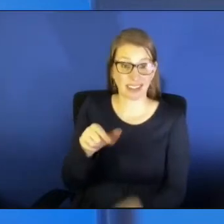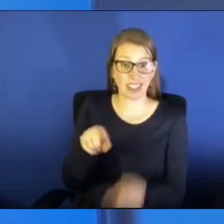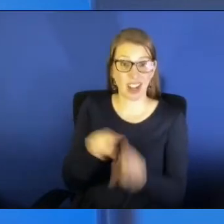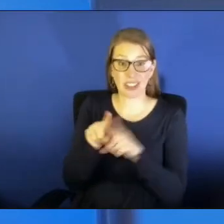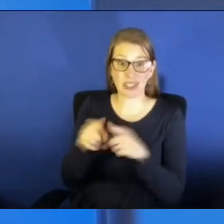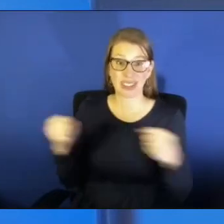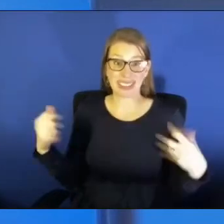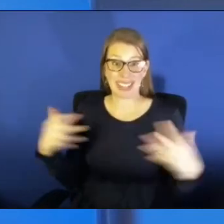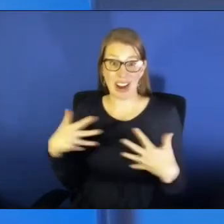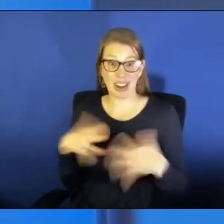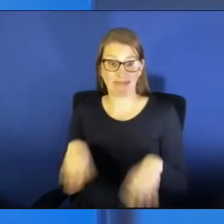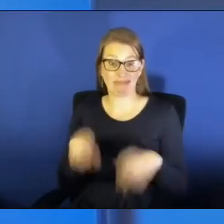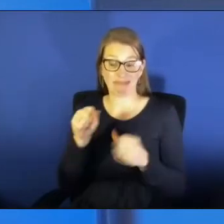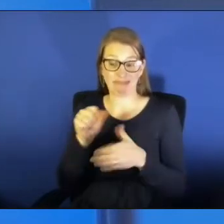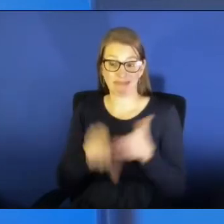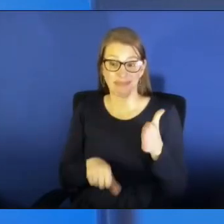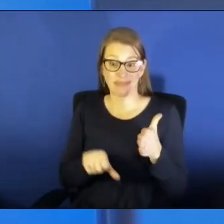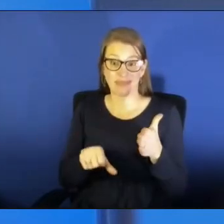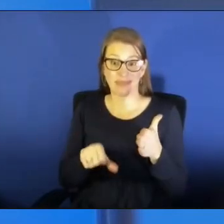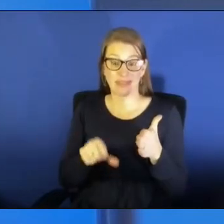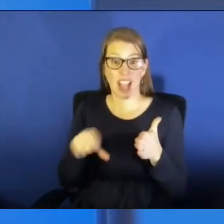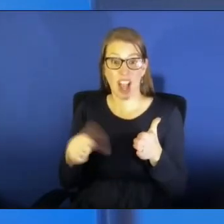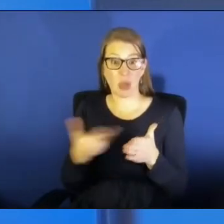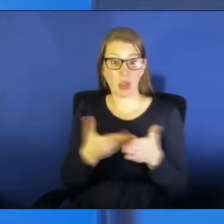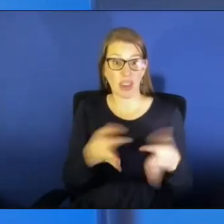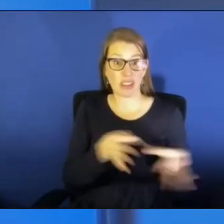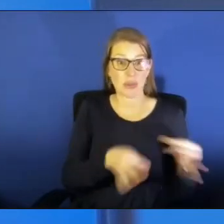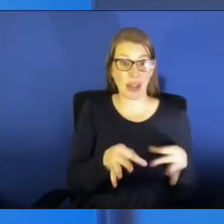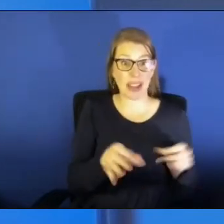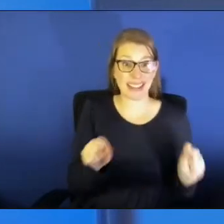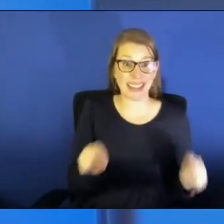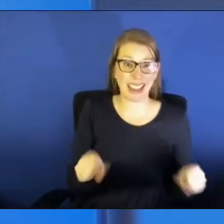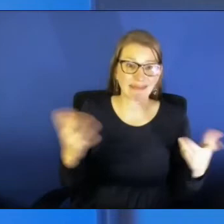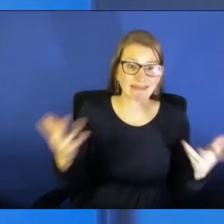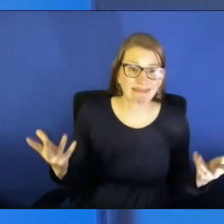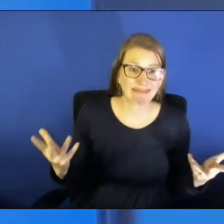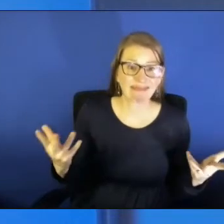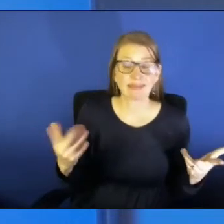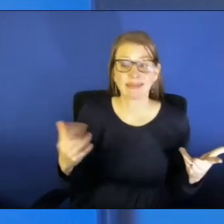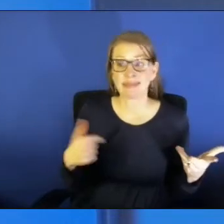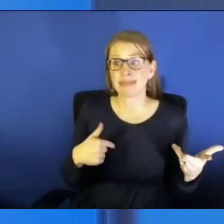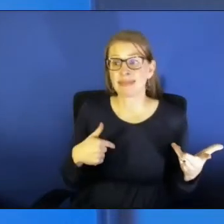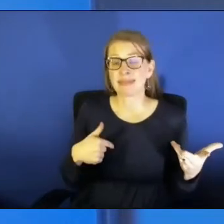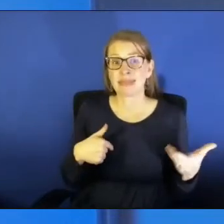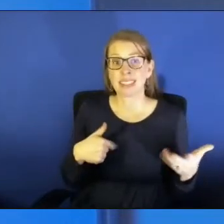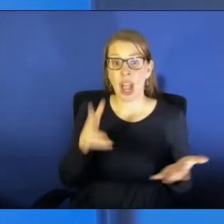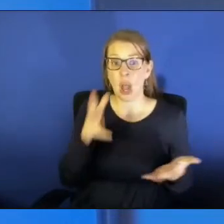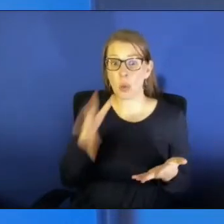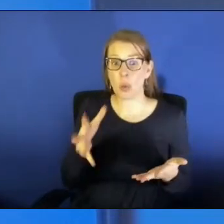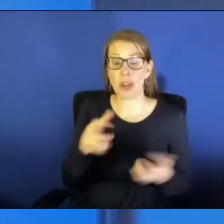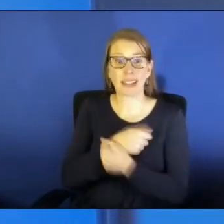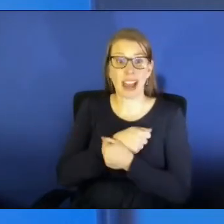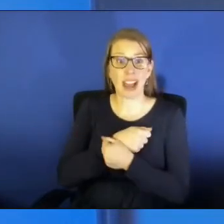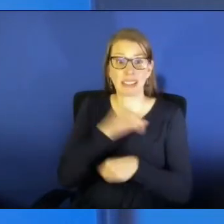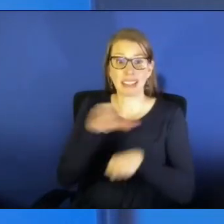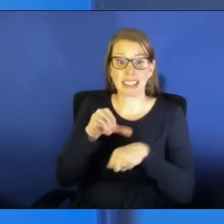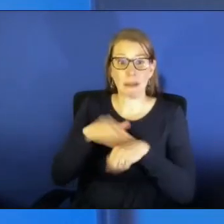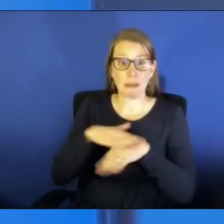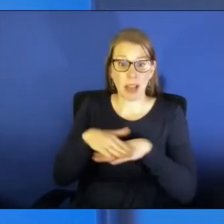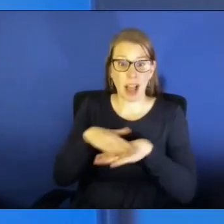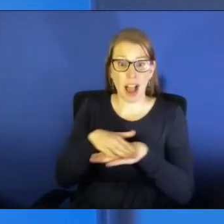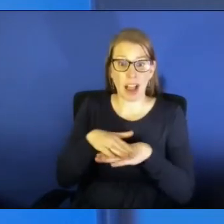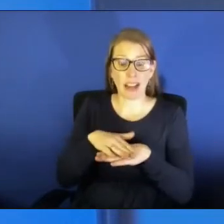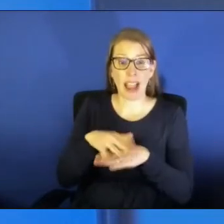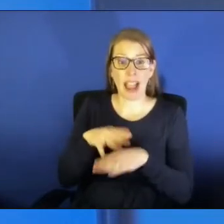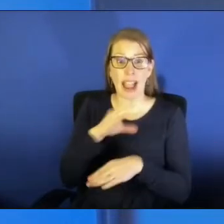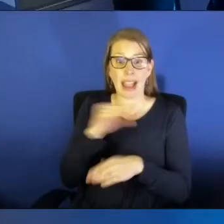we have other stuff that can replace it. So there's nothing I would love more than sunblock and surgical de-escalation to put me out of